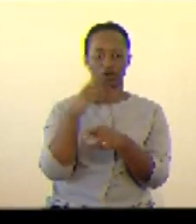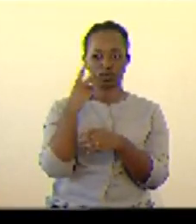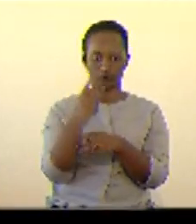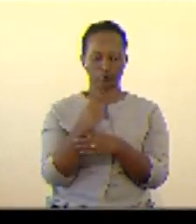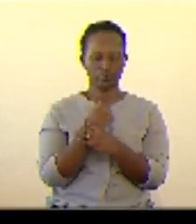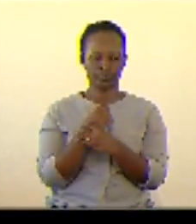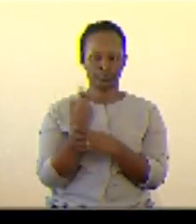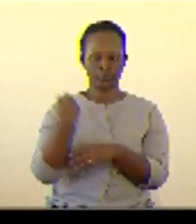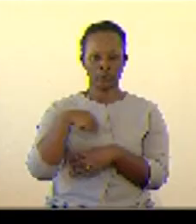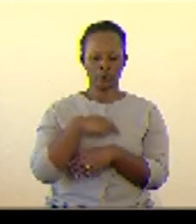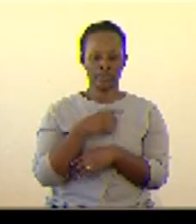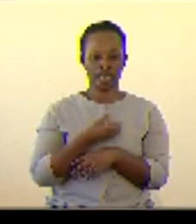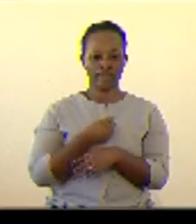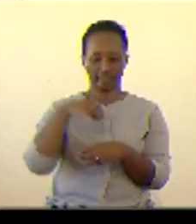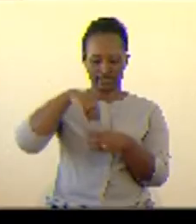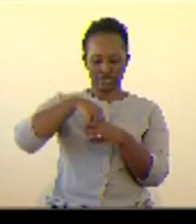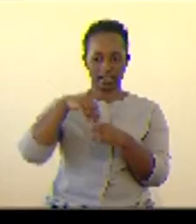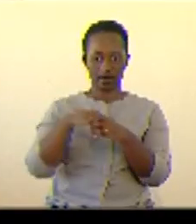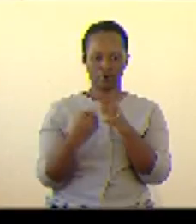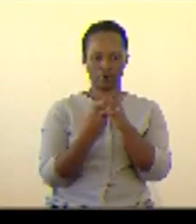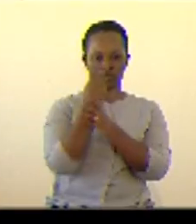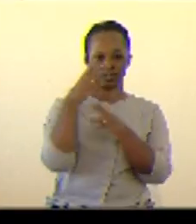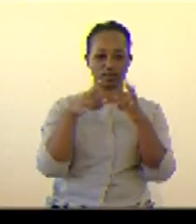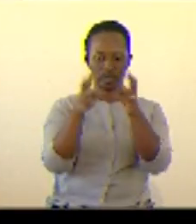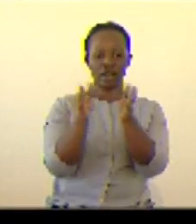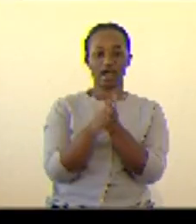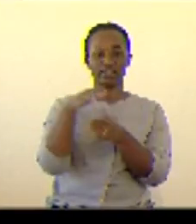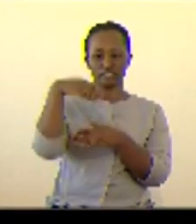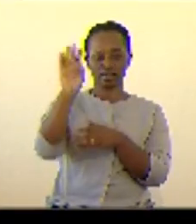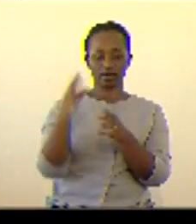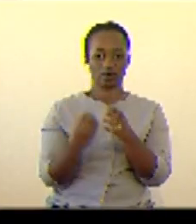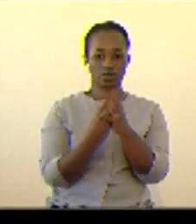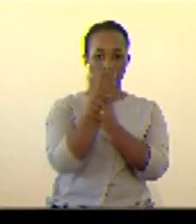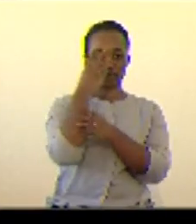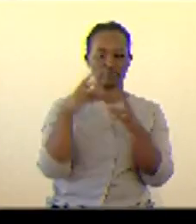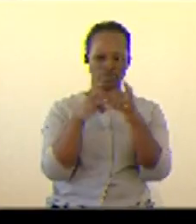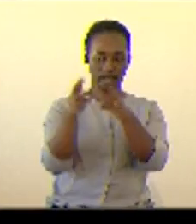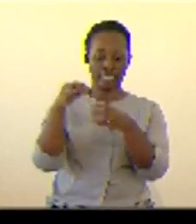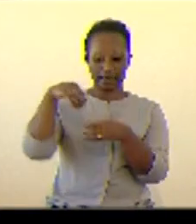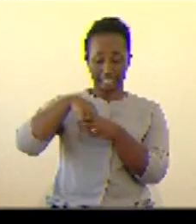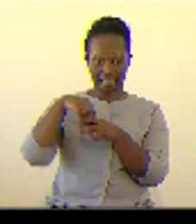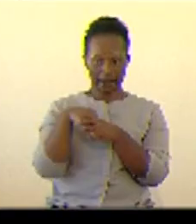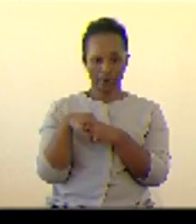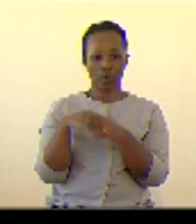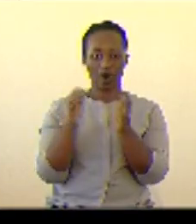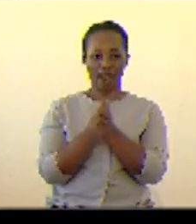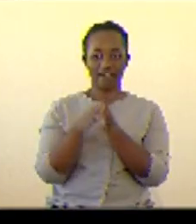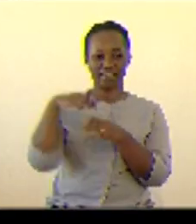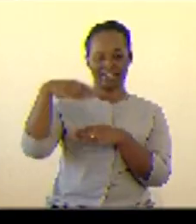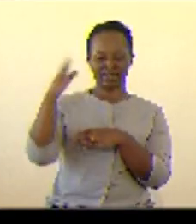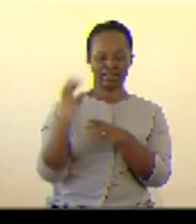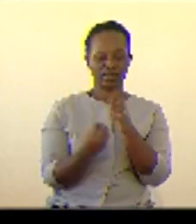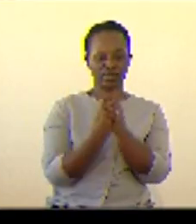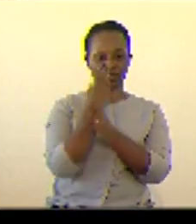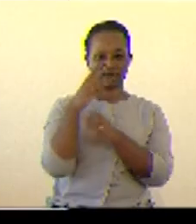have internal growth strategies and external growth strategies. Internal growth strategies and external